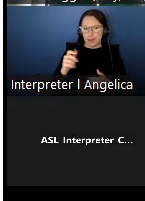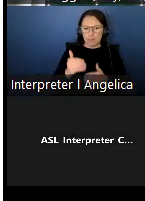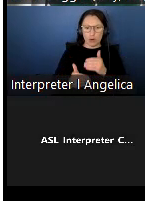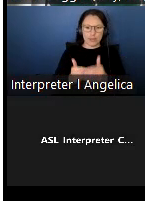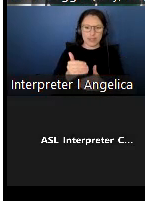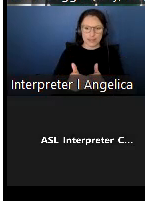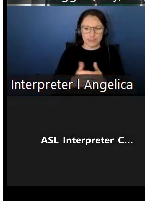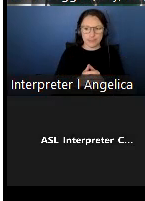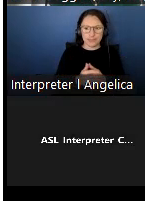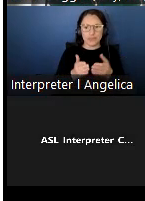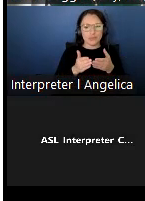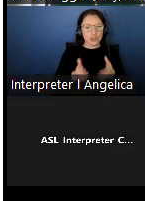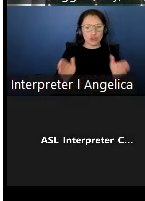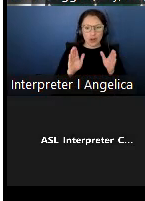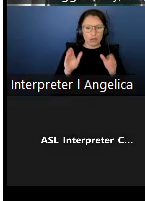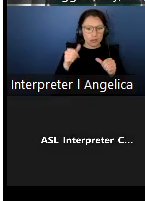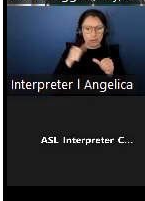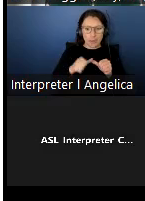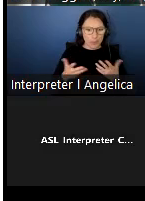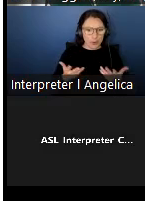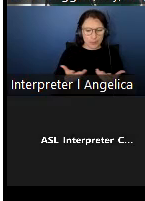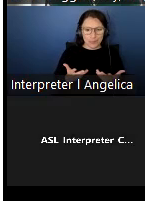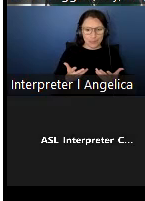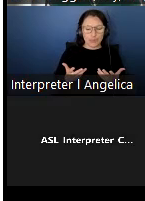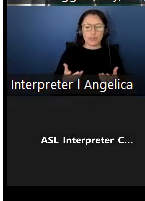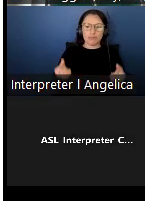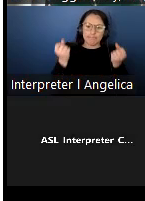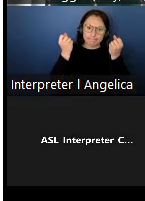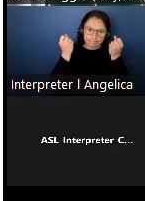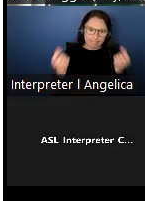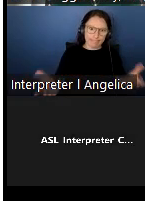And just generally keep in mind that there are a lot of reasons